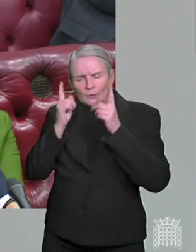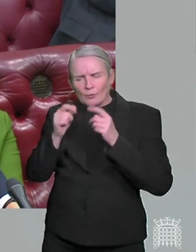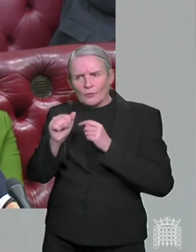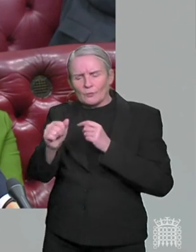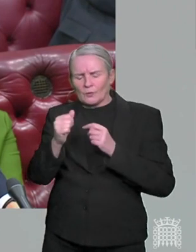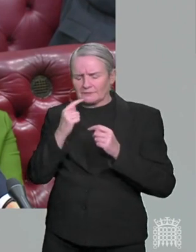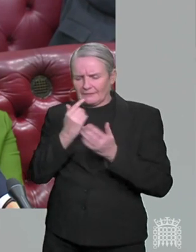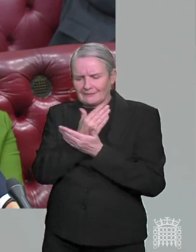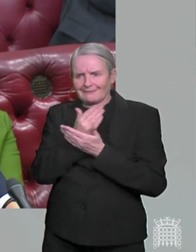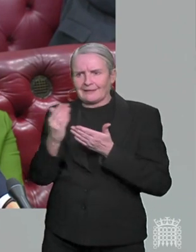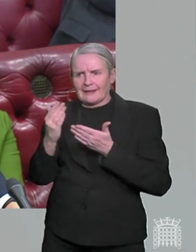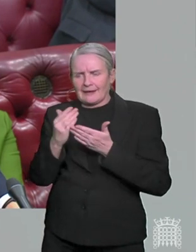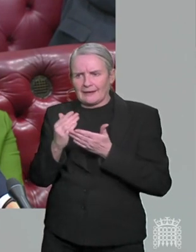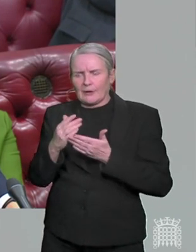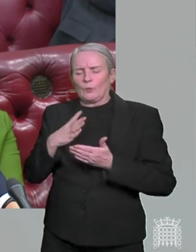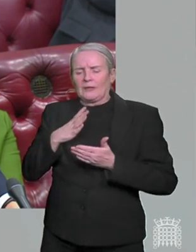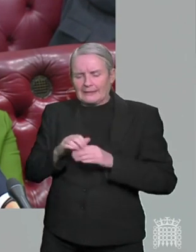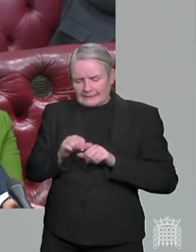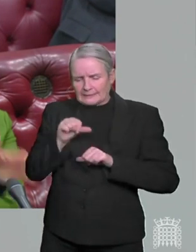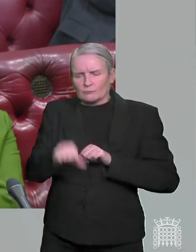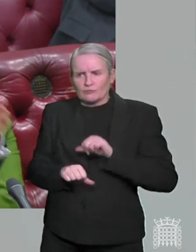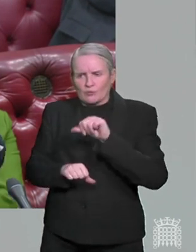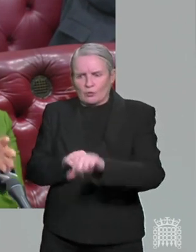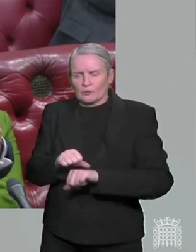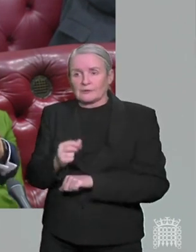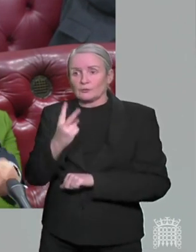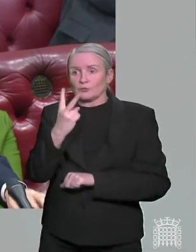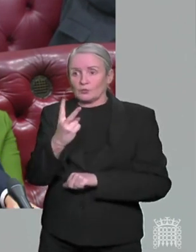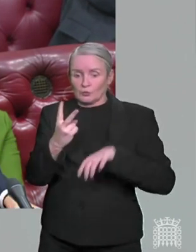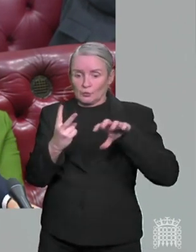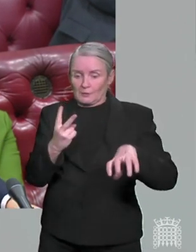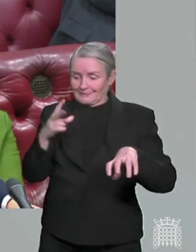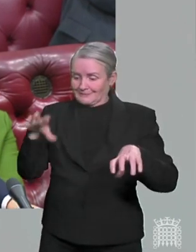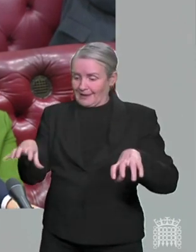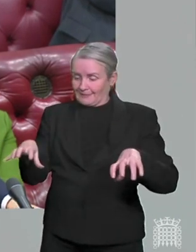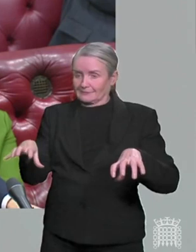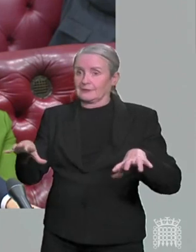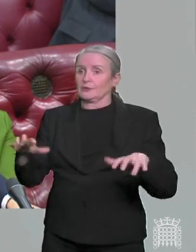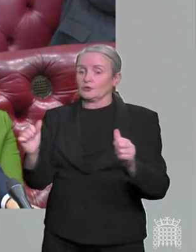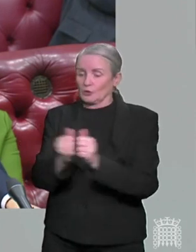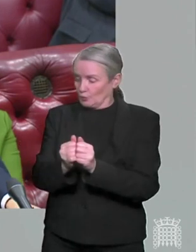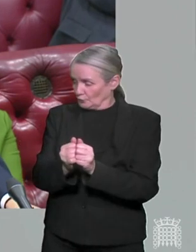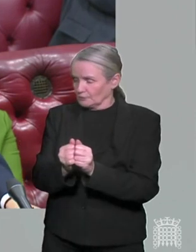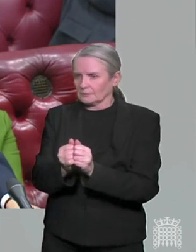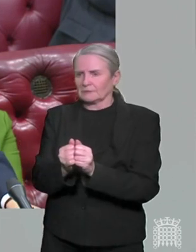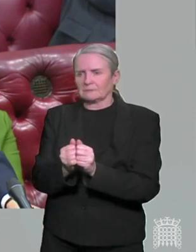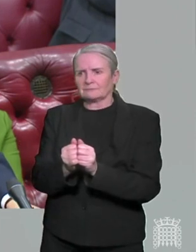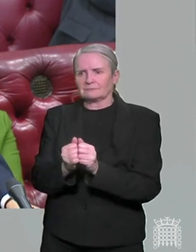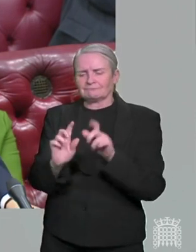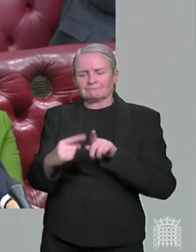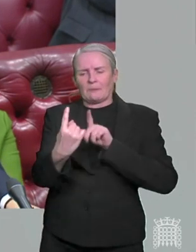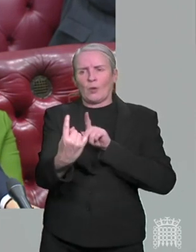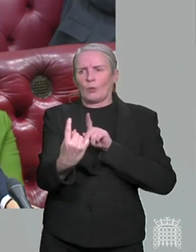irreversible progress towards a two-state solution, something that we, both sides of this House, have talked about for a long time. Now,